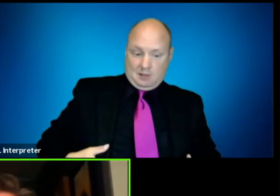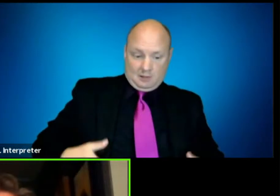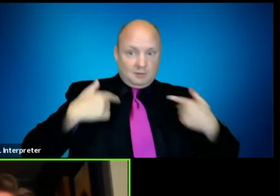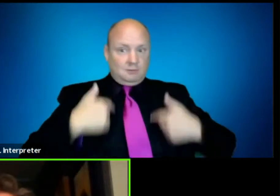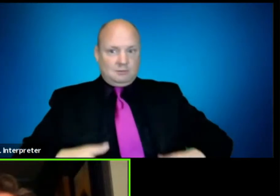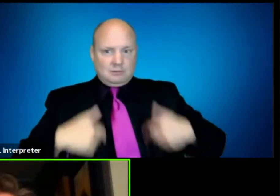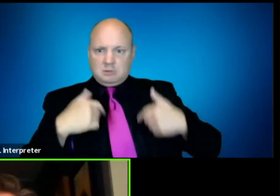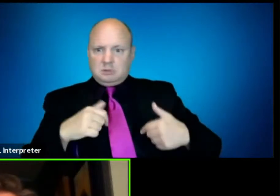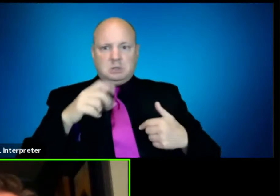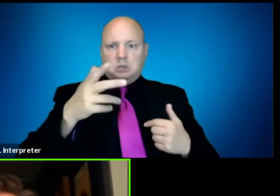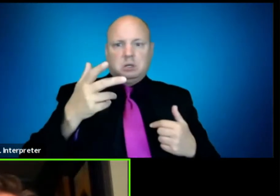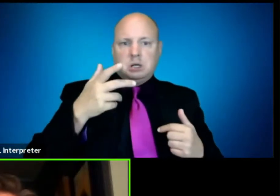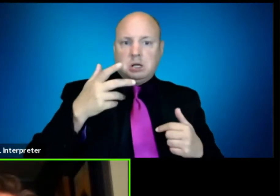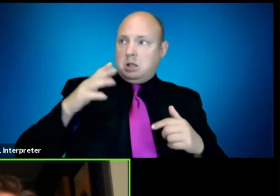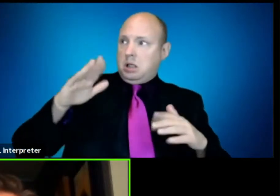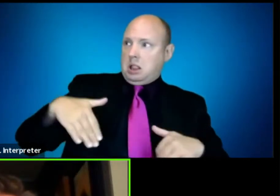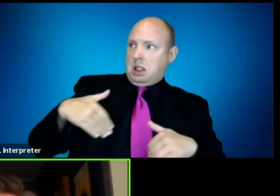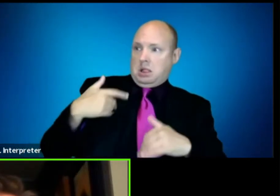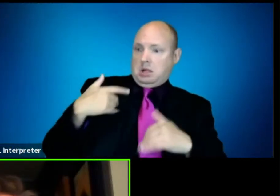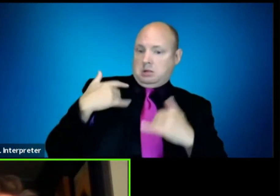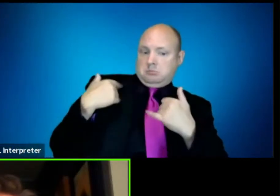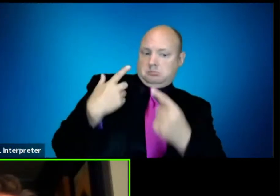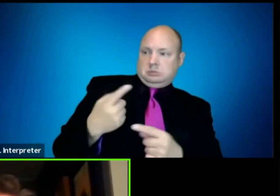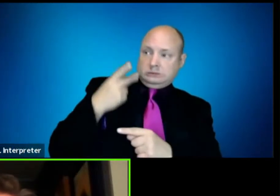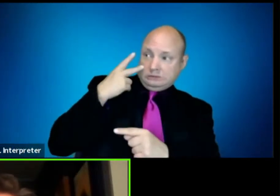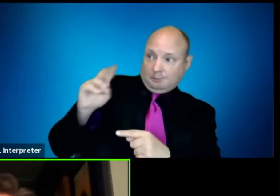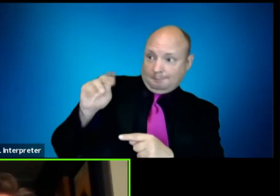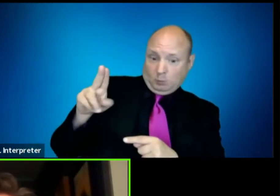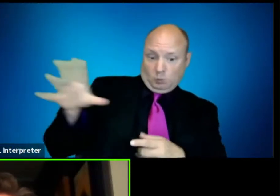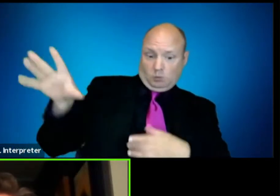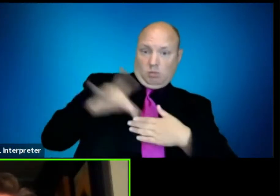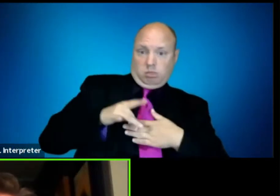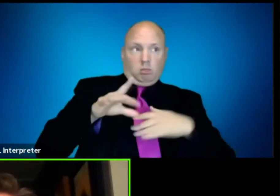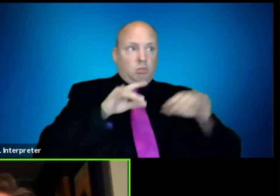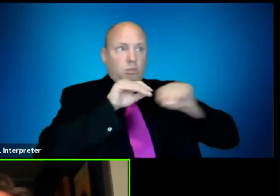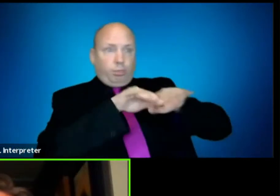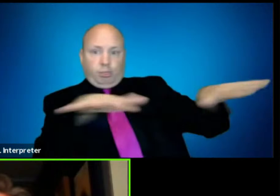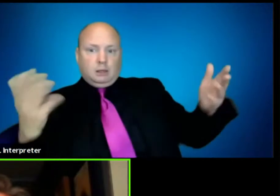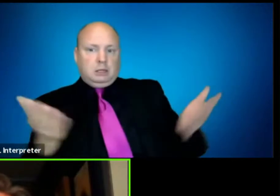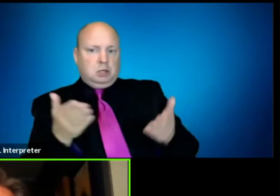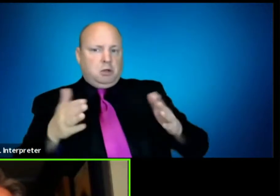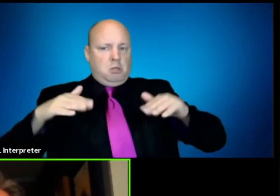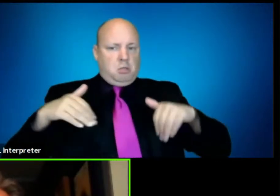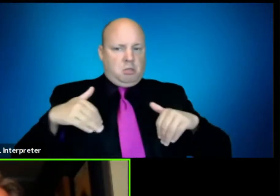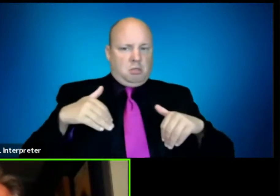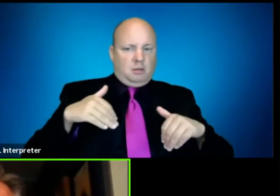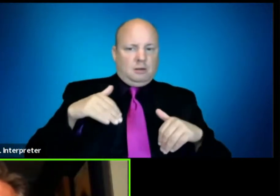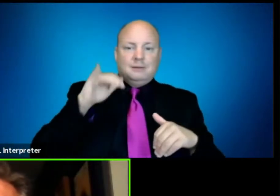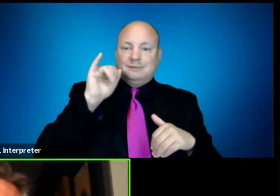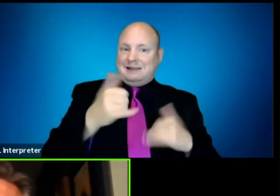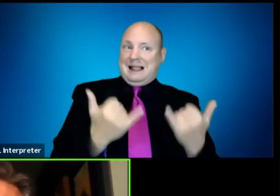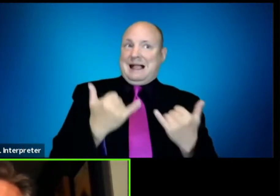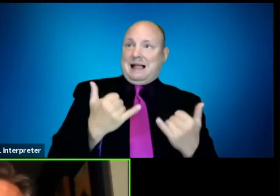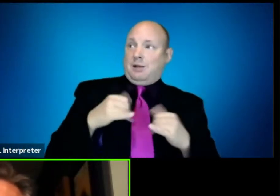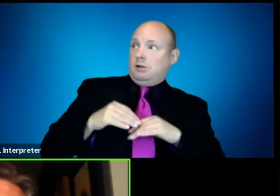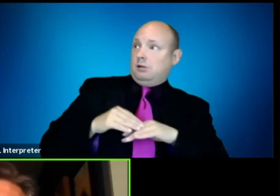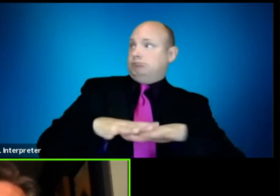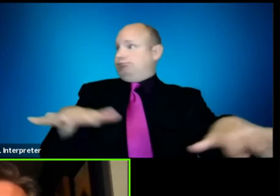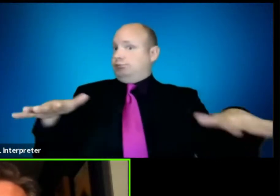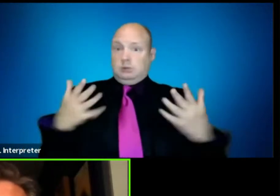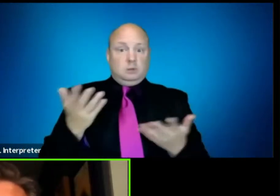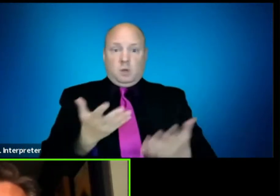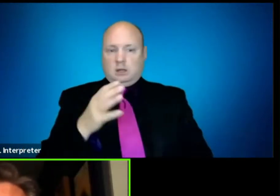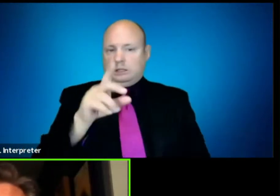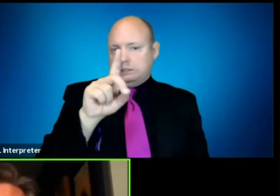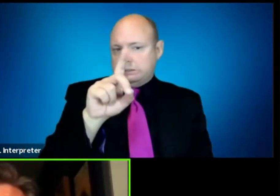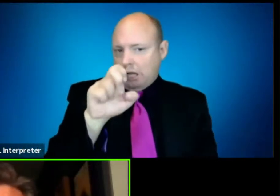across Oregon. What we're seeing is that the Delta variant continues to dominate, with over 95% of the detections in recent weeks being